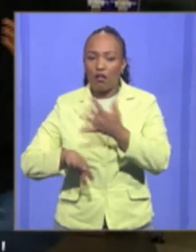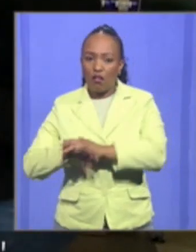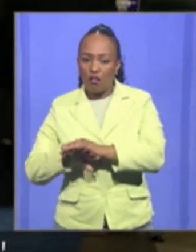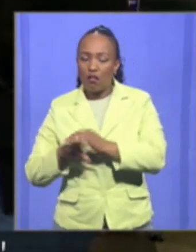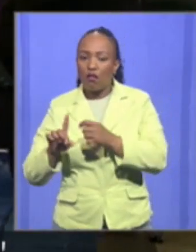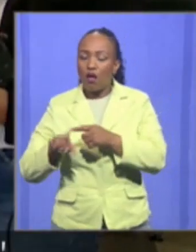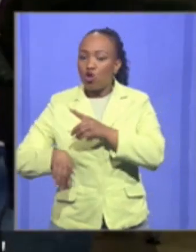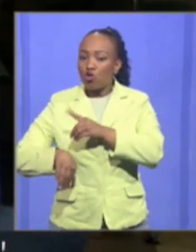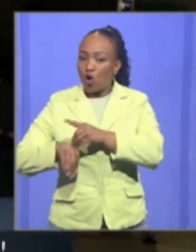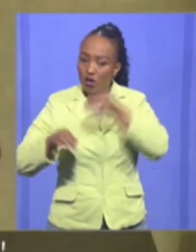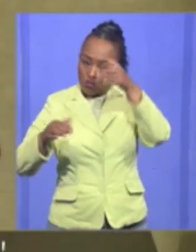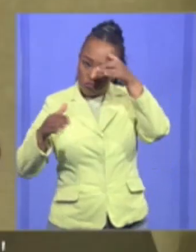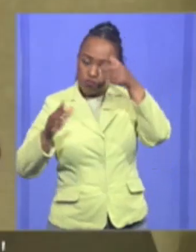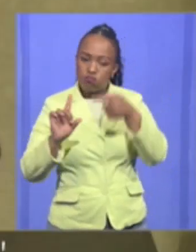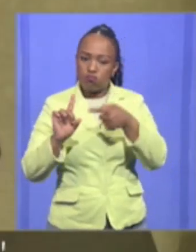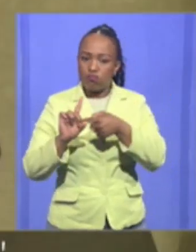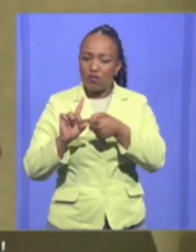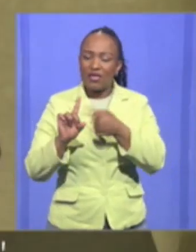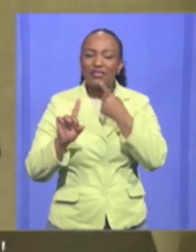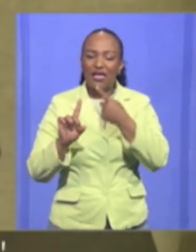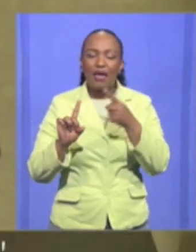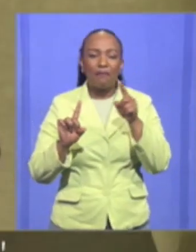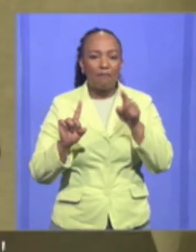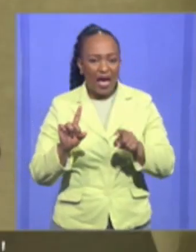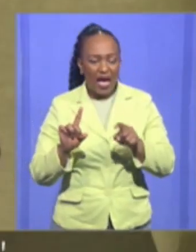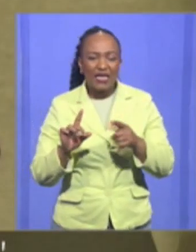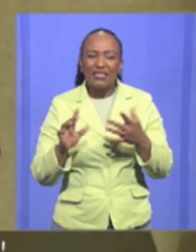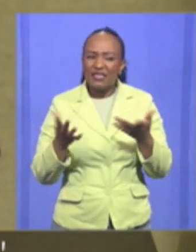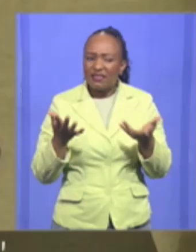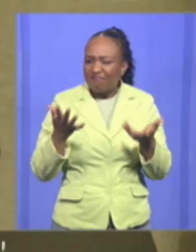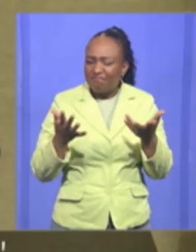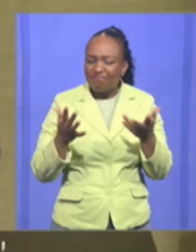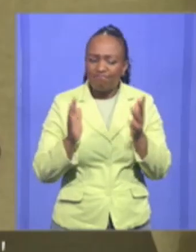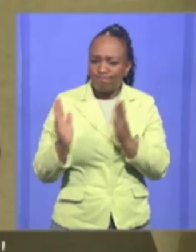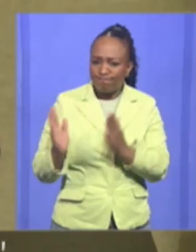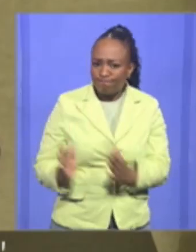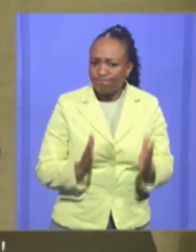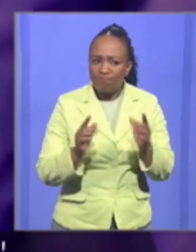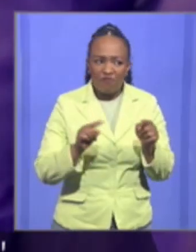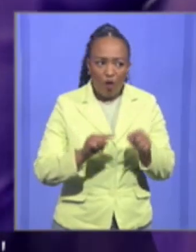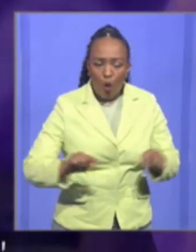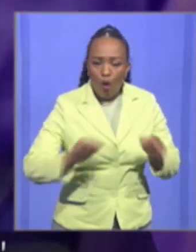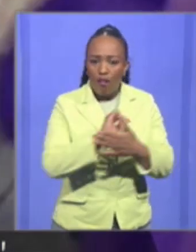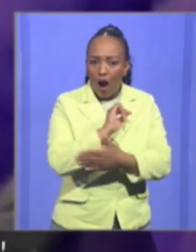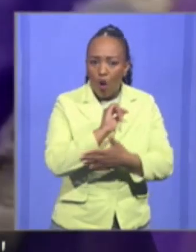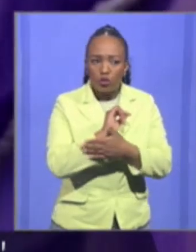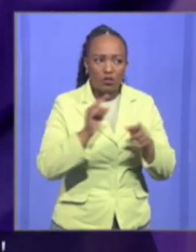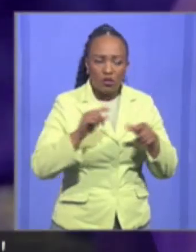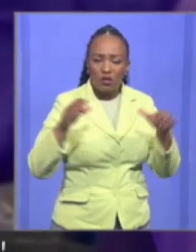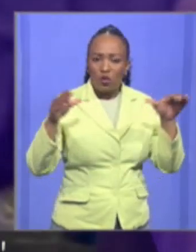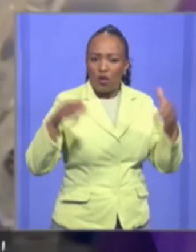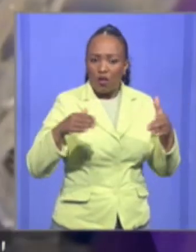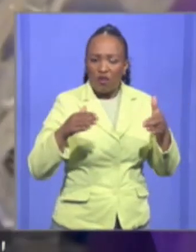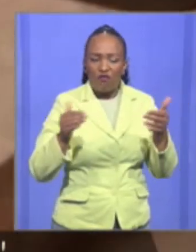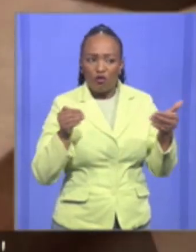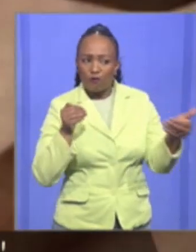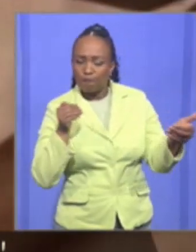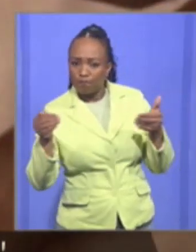sa malwetse ao a fetelago, o re go swanetše go ba le karabelo ye e rulagantšwego yeo e tla go hola kontinente. And it